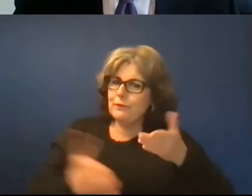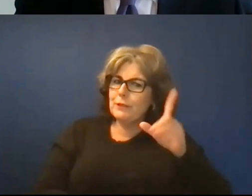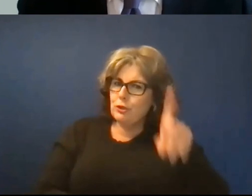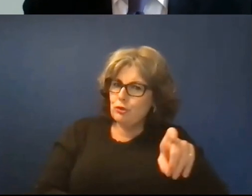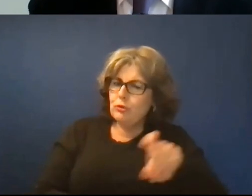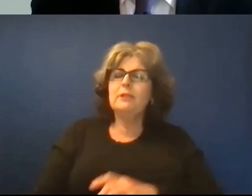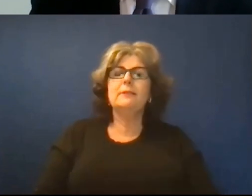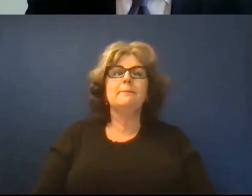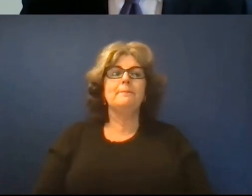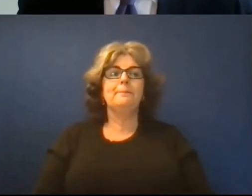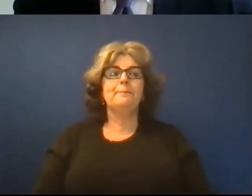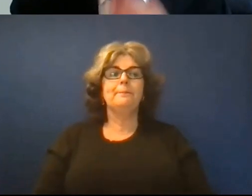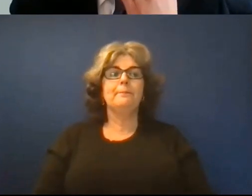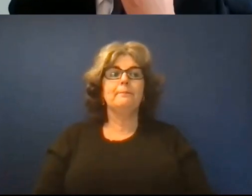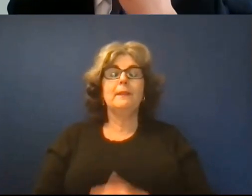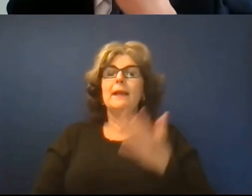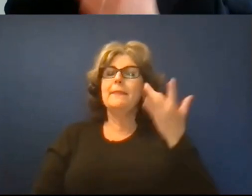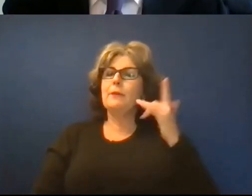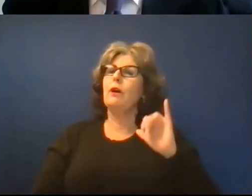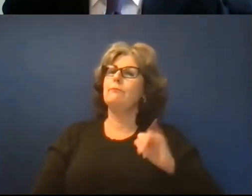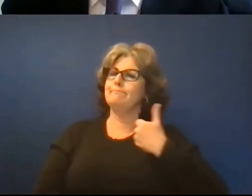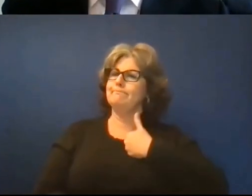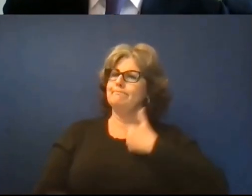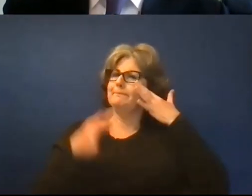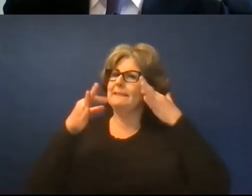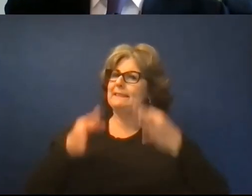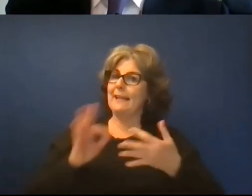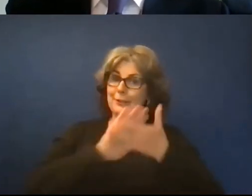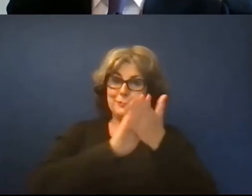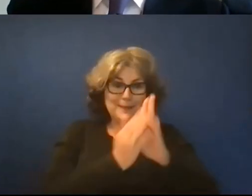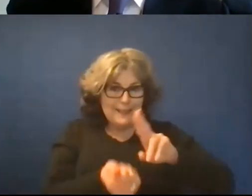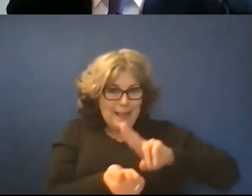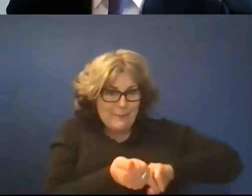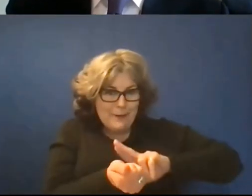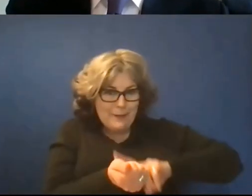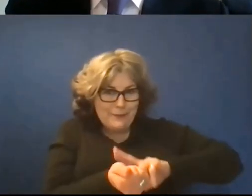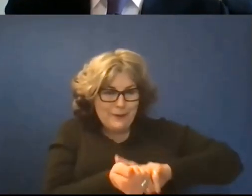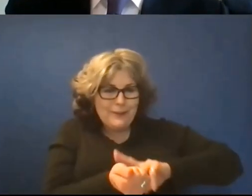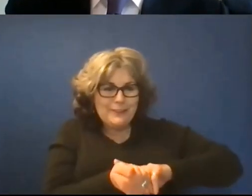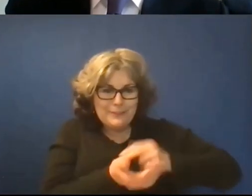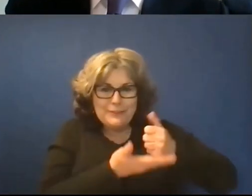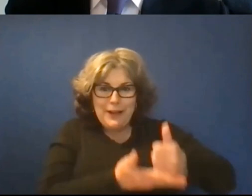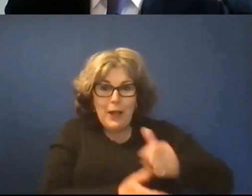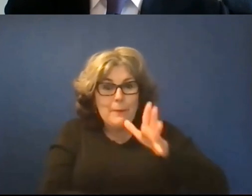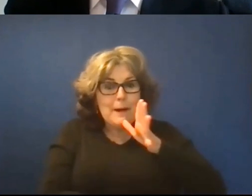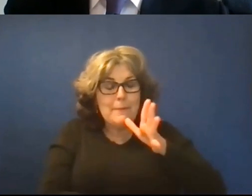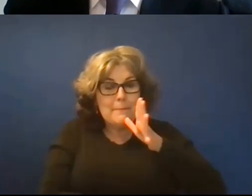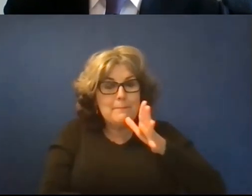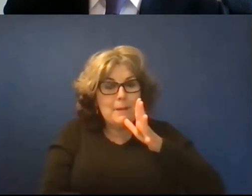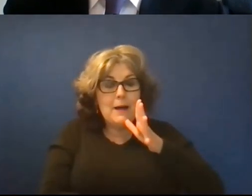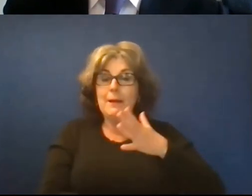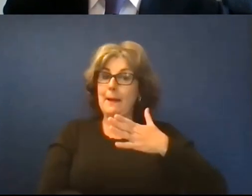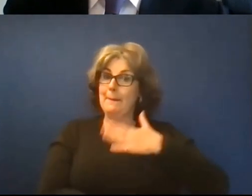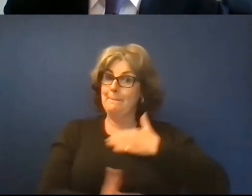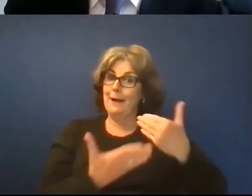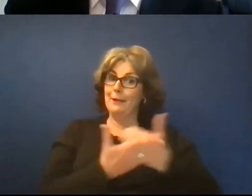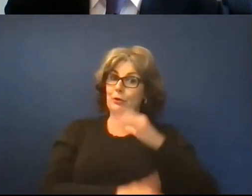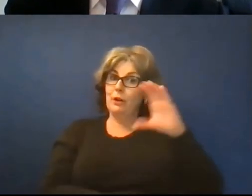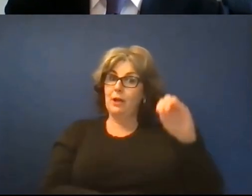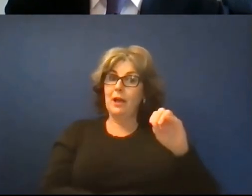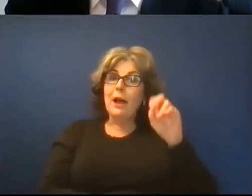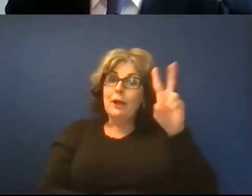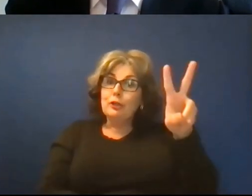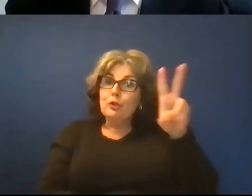healthcare. And that's what made me decide to become a nurse. Wonderful. And with me, with my company, I have over